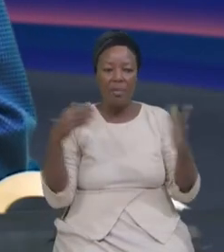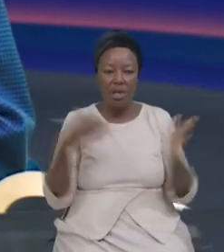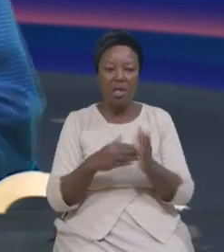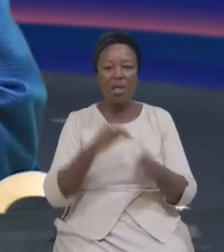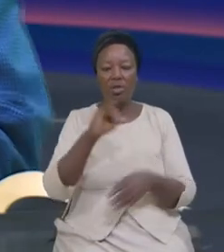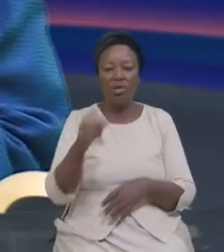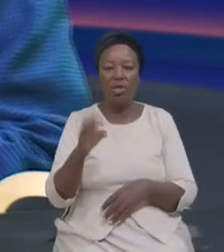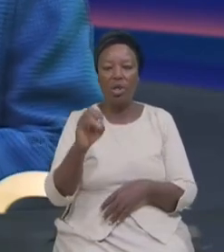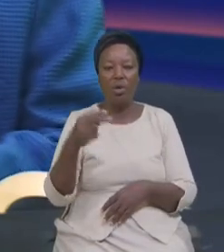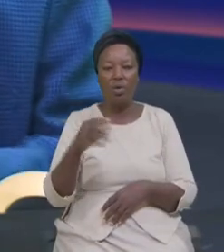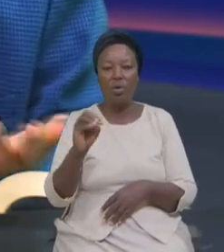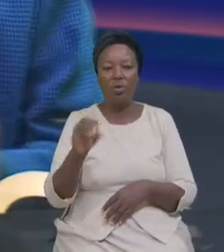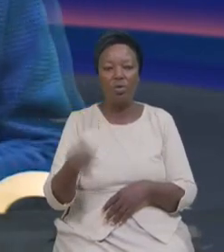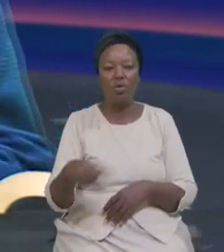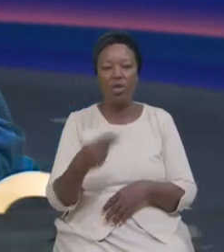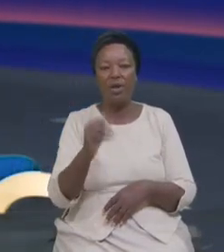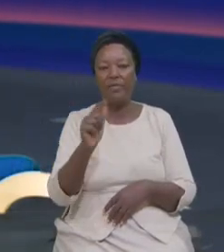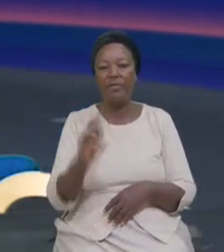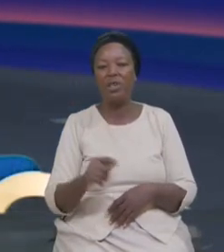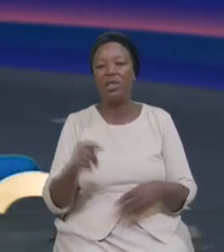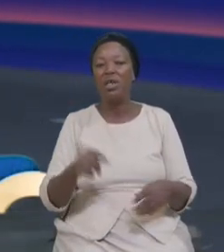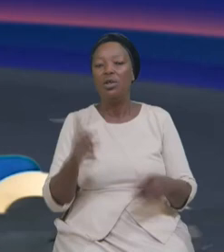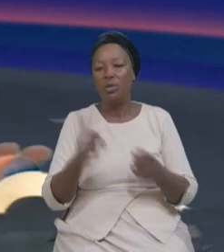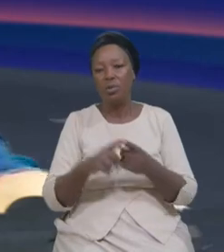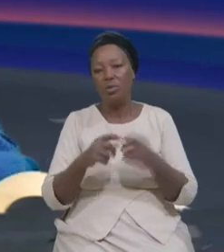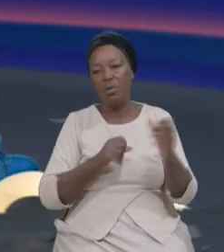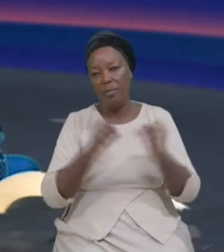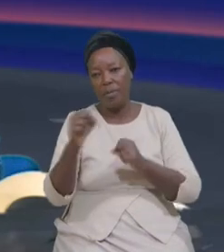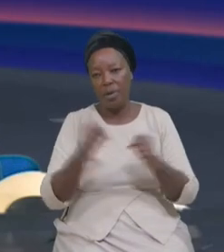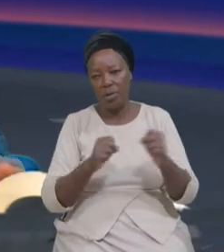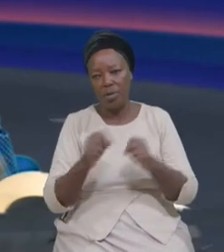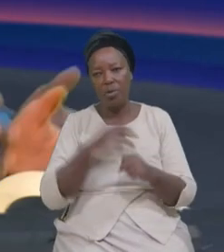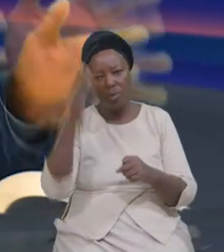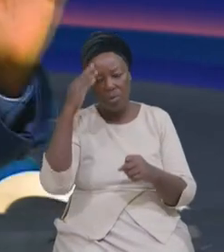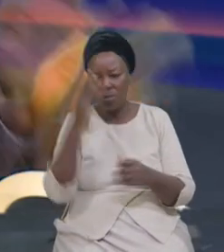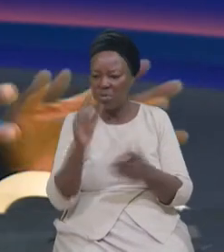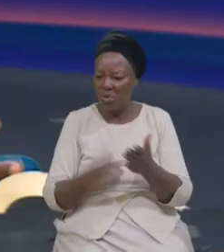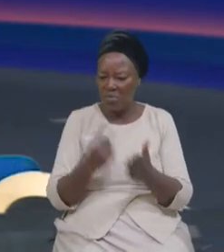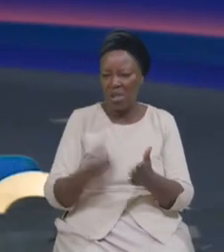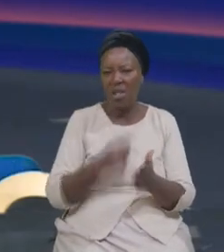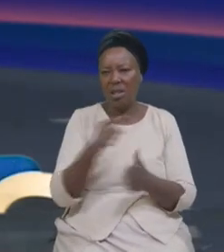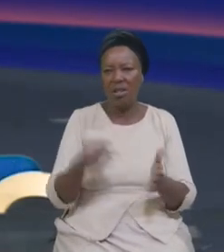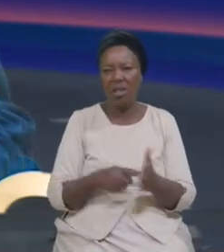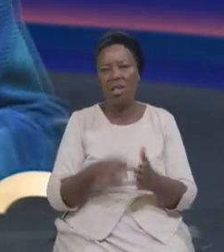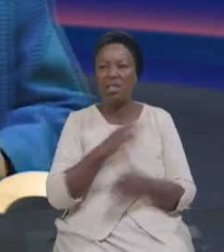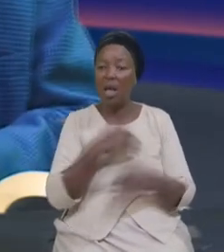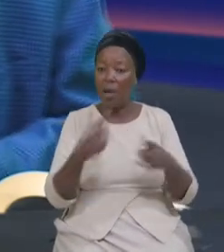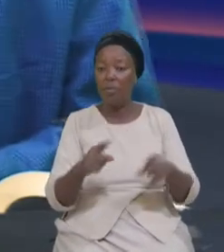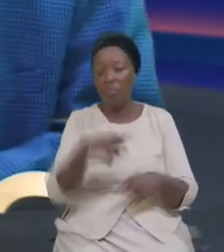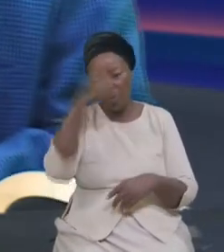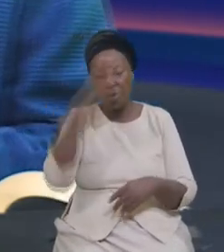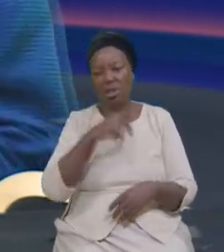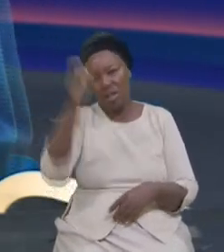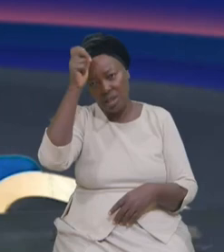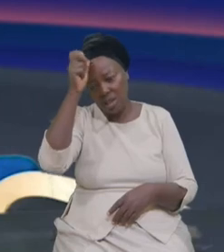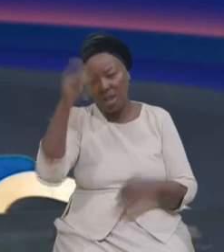know, sometimes battles come, difficulties come, challenges come, not of our making. There is a Satan in the world, and there are